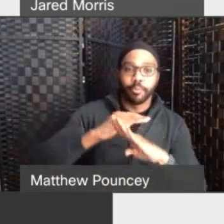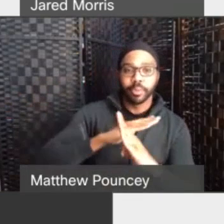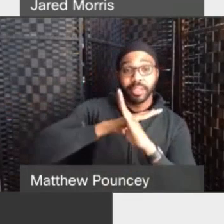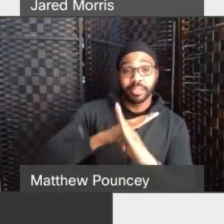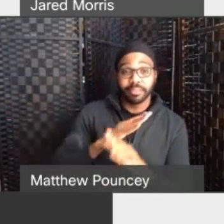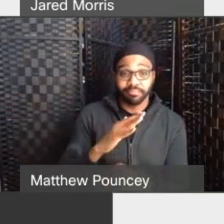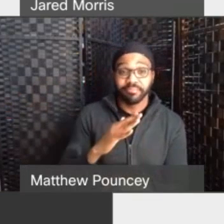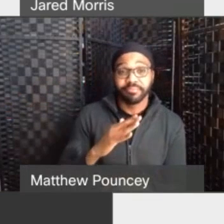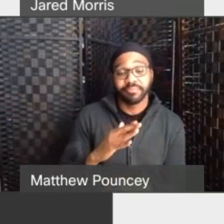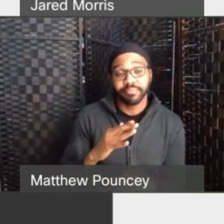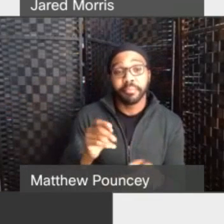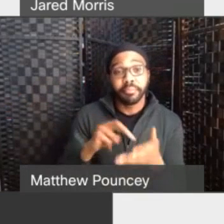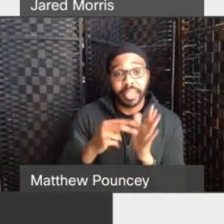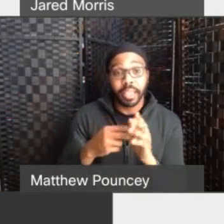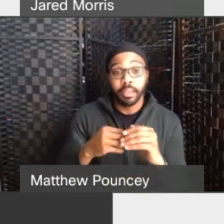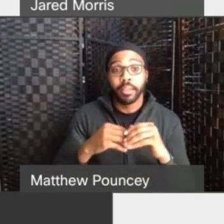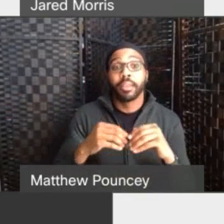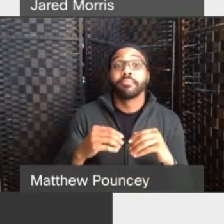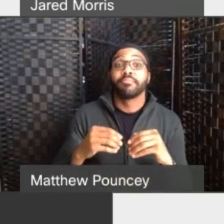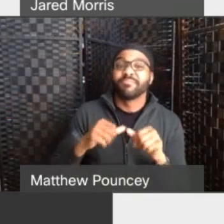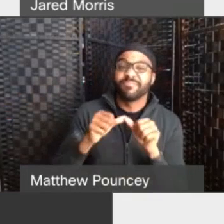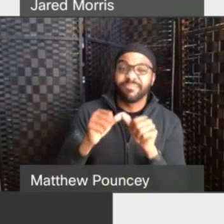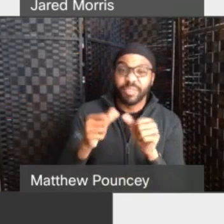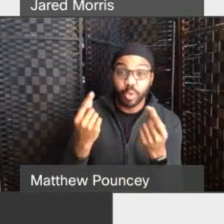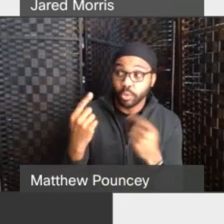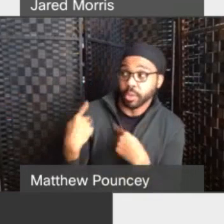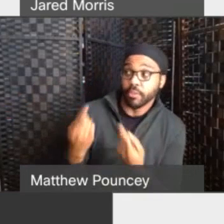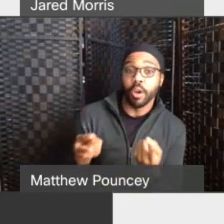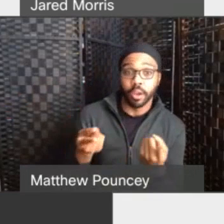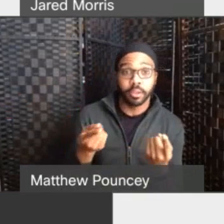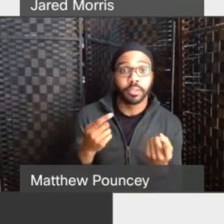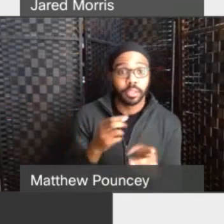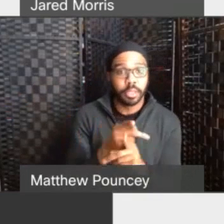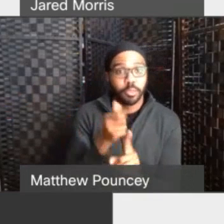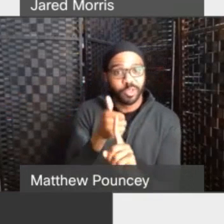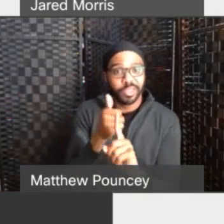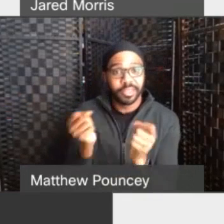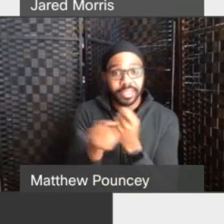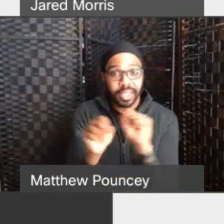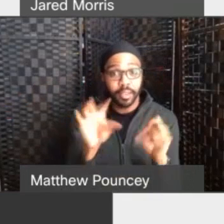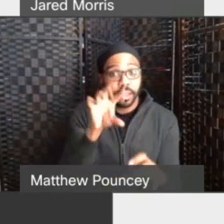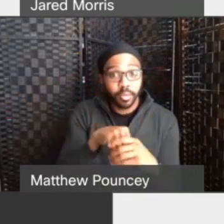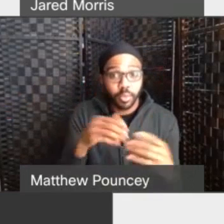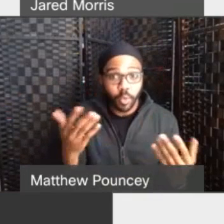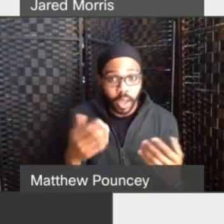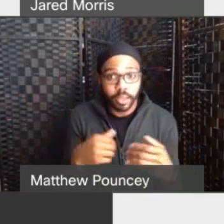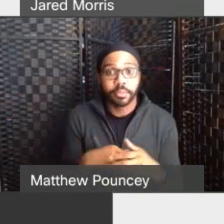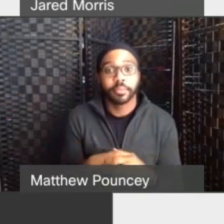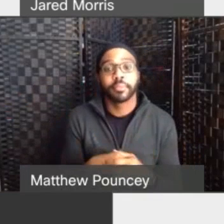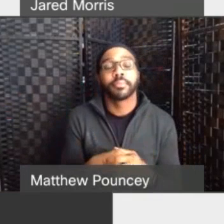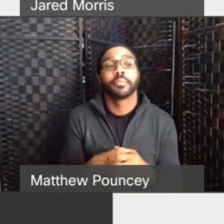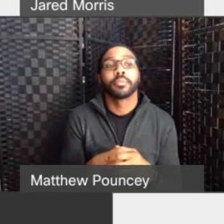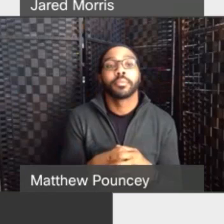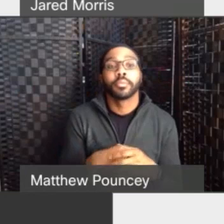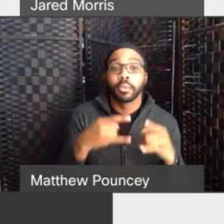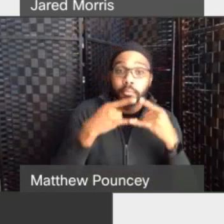need to continue doing all the things that we have been doing to keep us safe, including, wearing